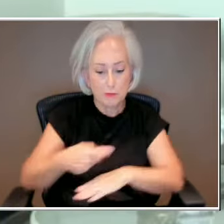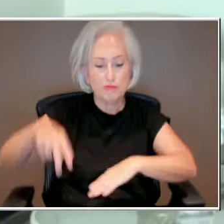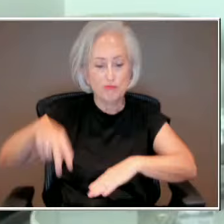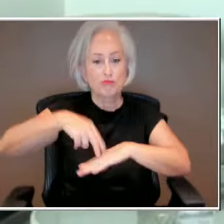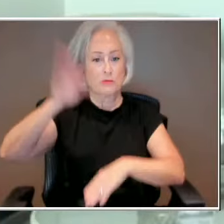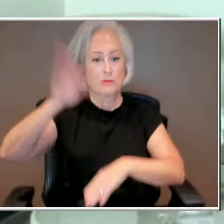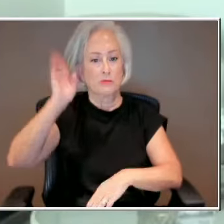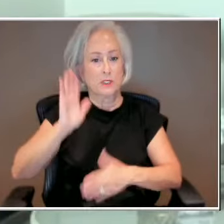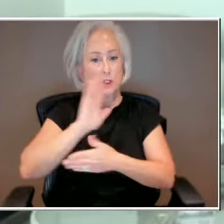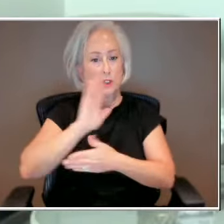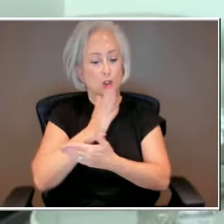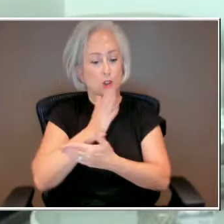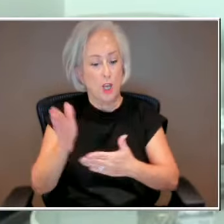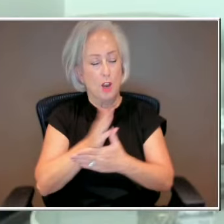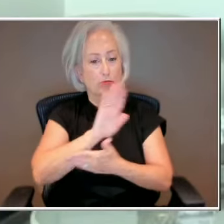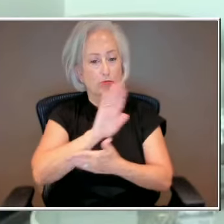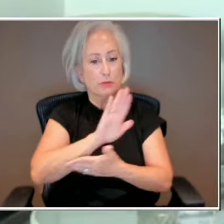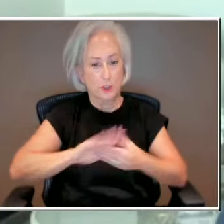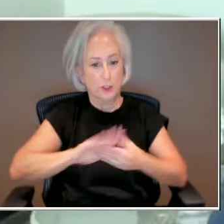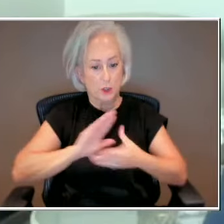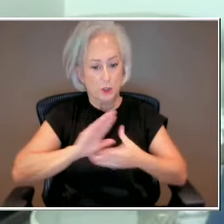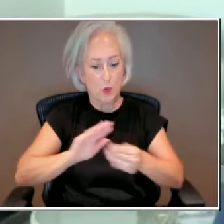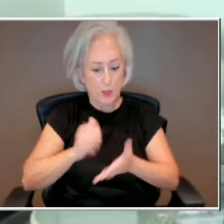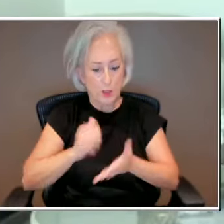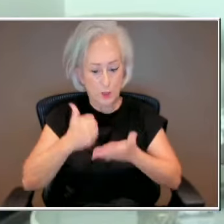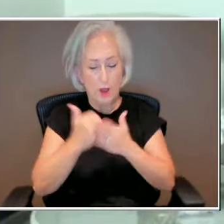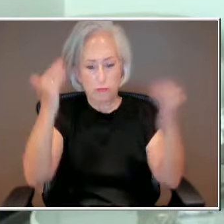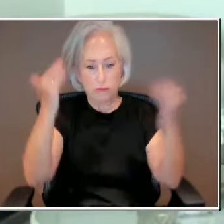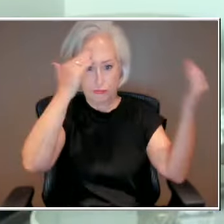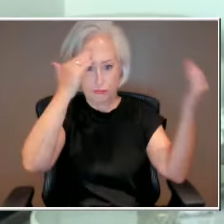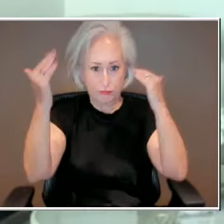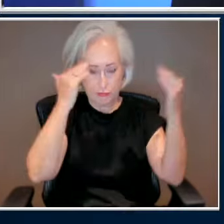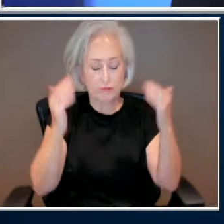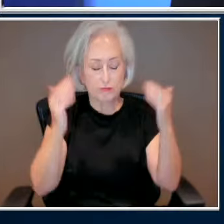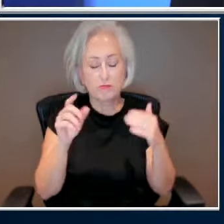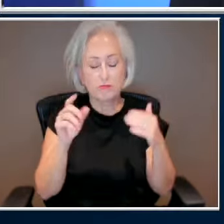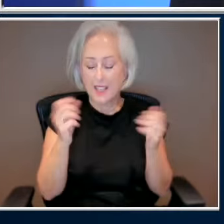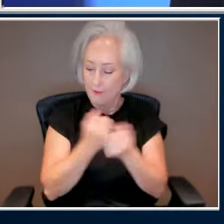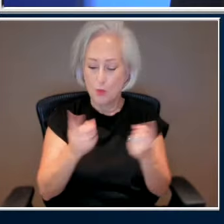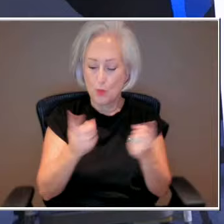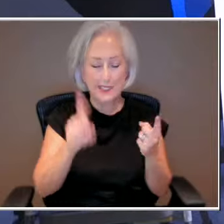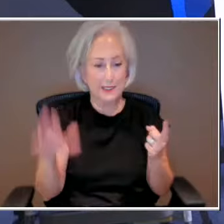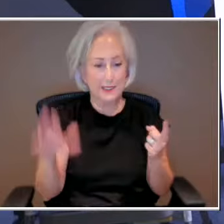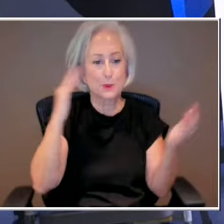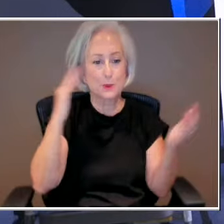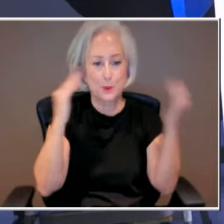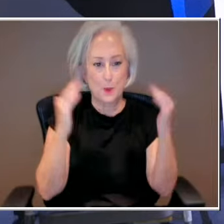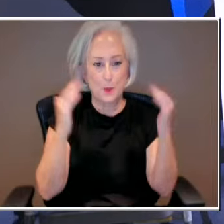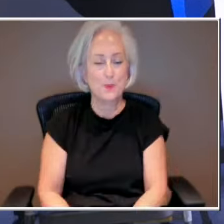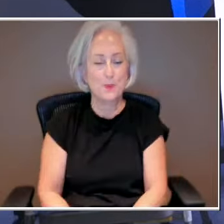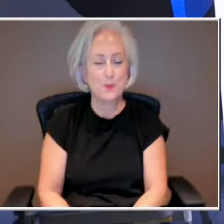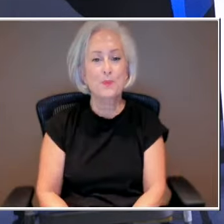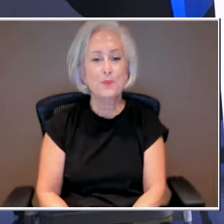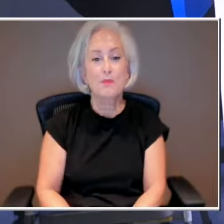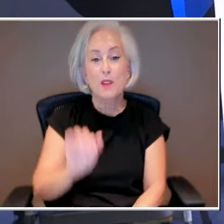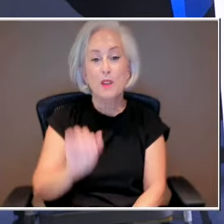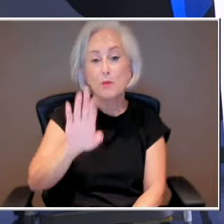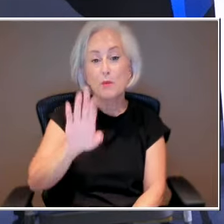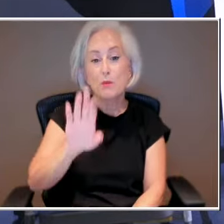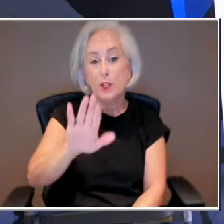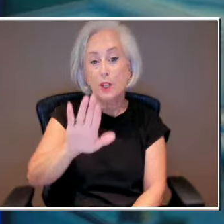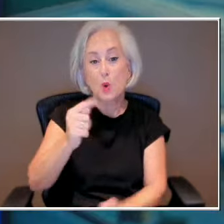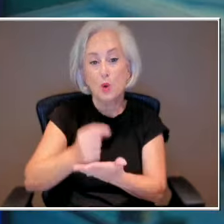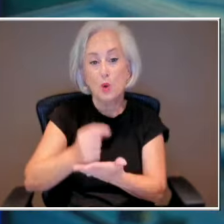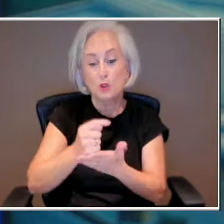that stigma and it's just part of routine health that everyone needs to be aware of. Bret, what is your treatment plan moving forward?